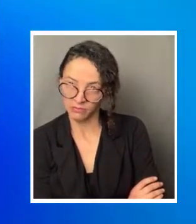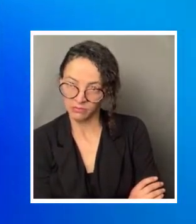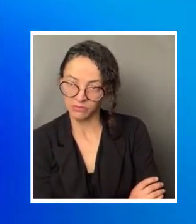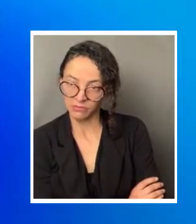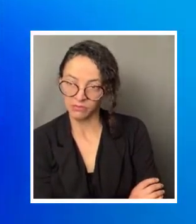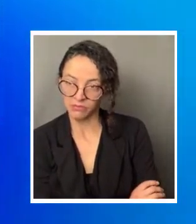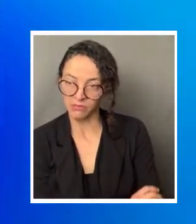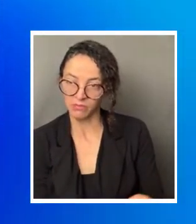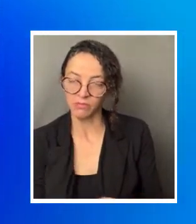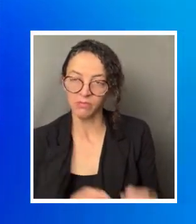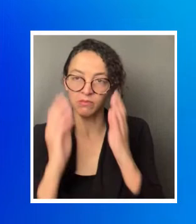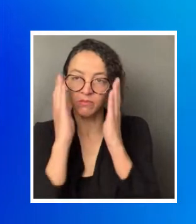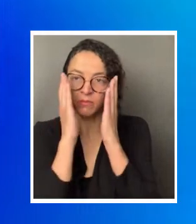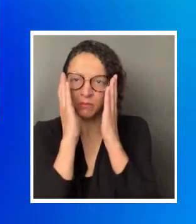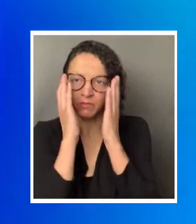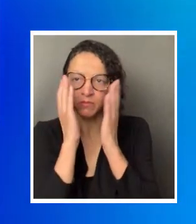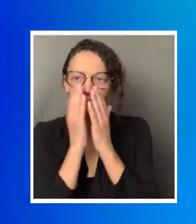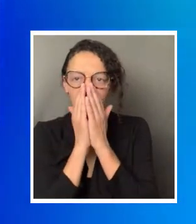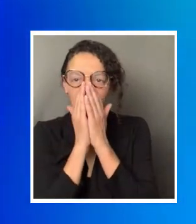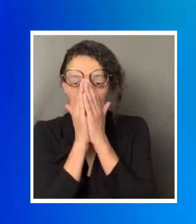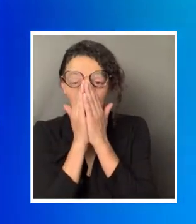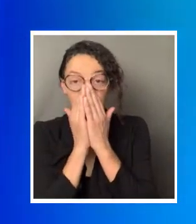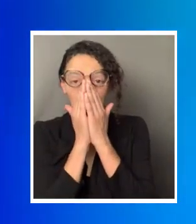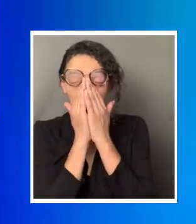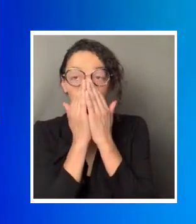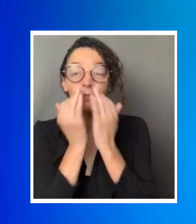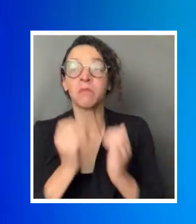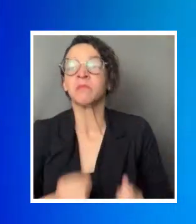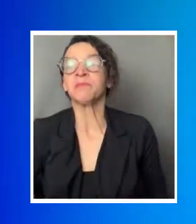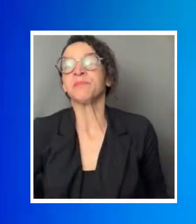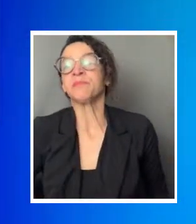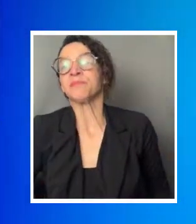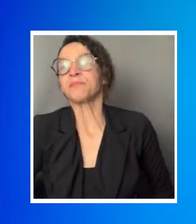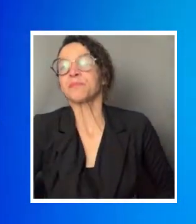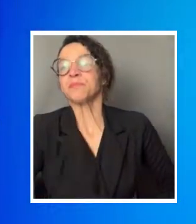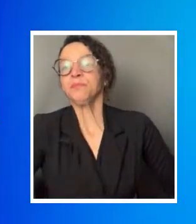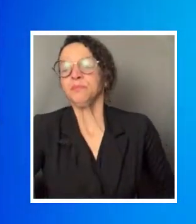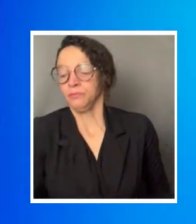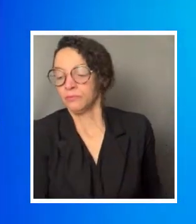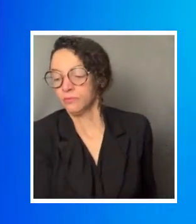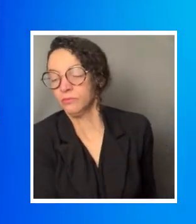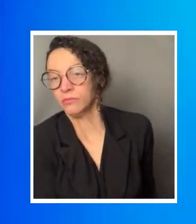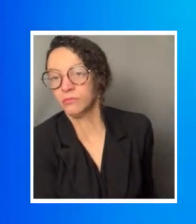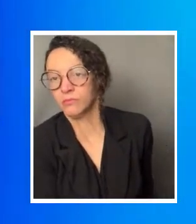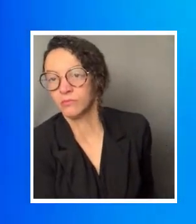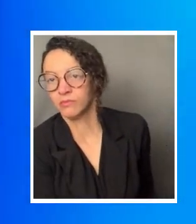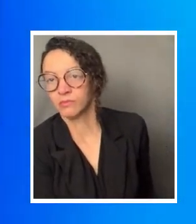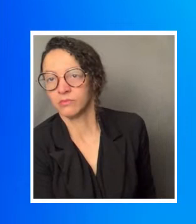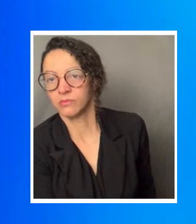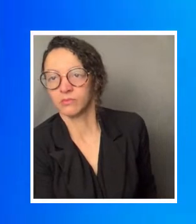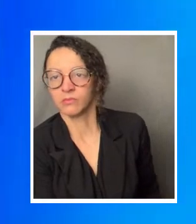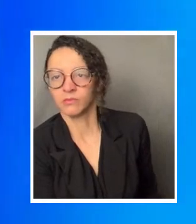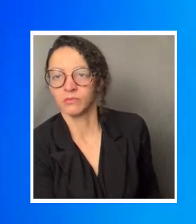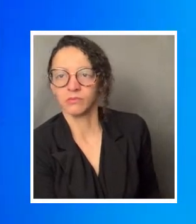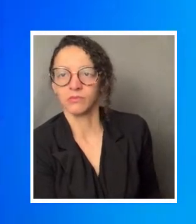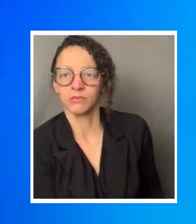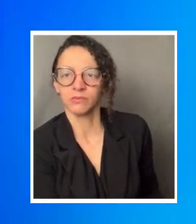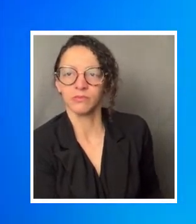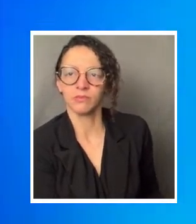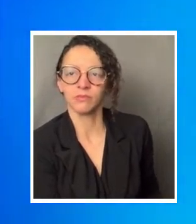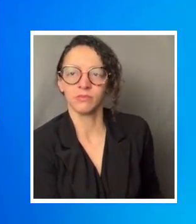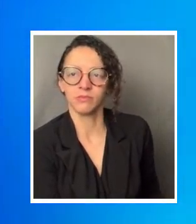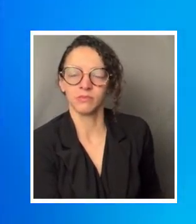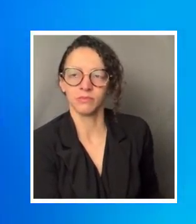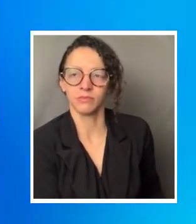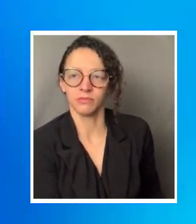good production. And you guys really have some of the best production that I've seen. I've never, seen them have a meeting and then talk about this. It's always just kind of like, we